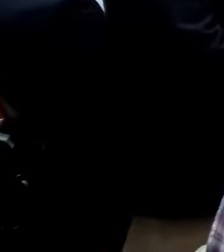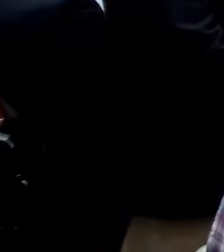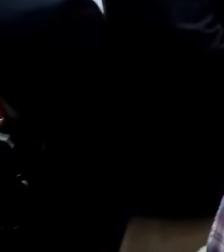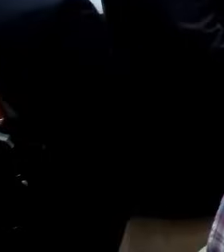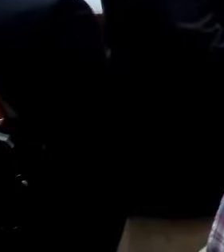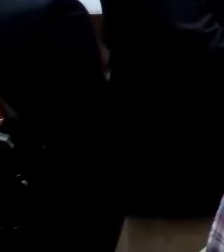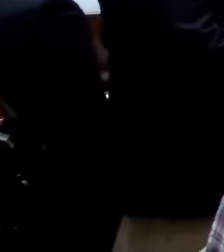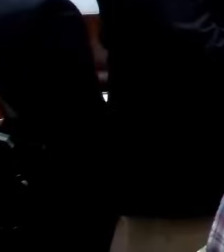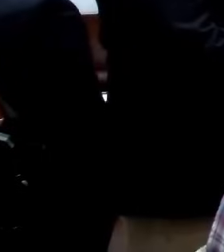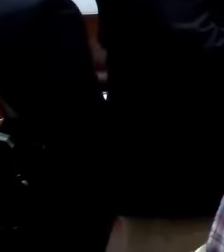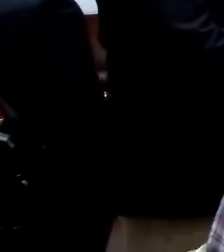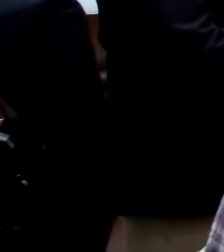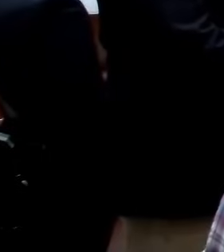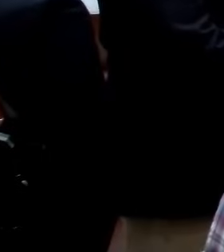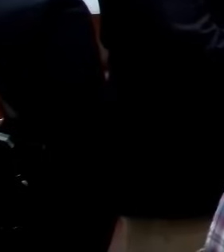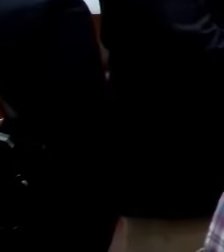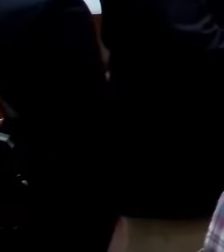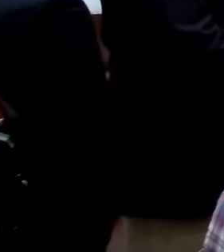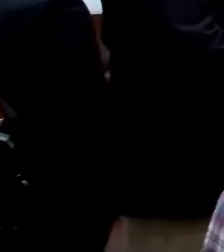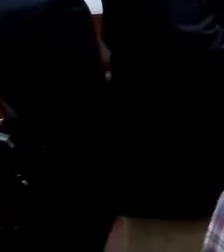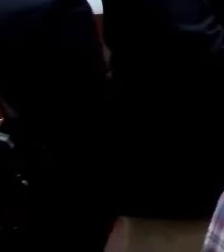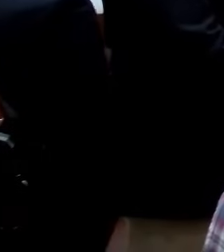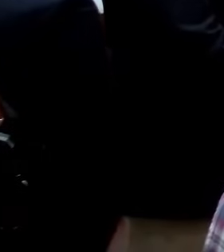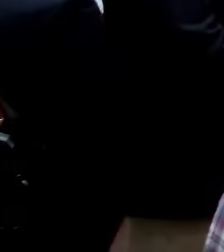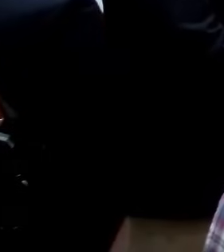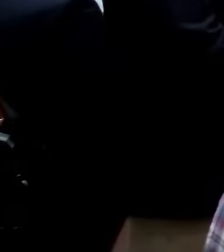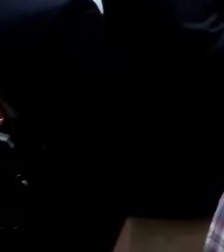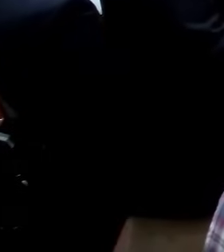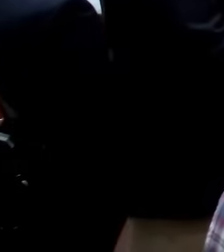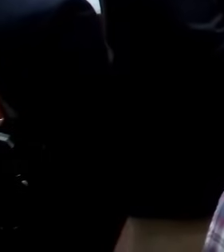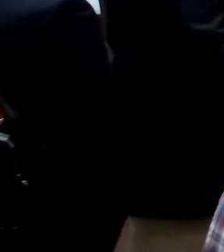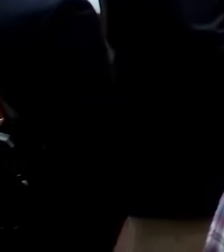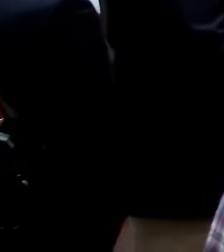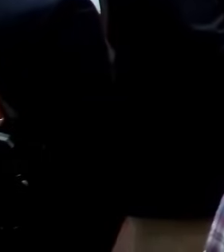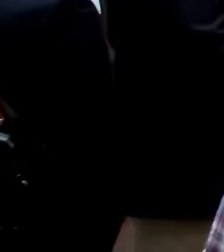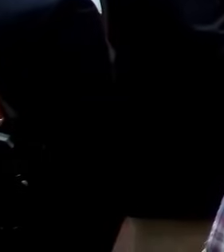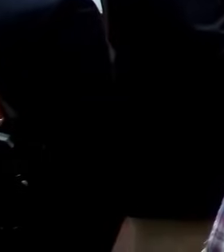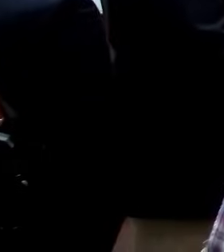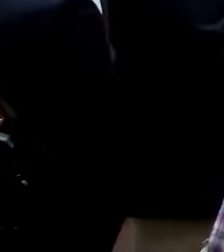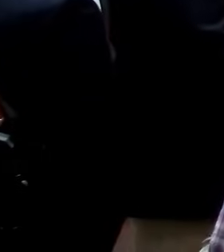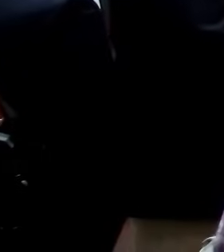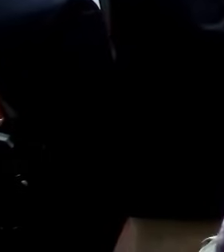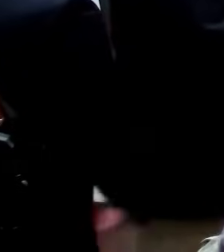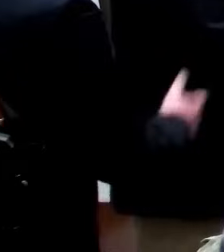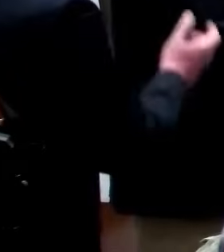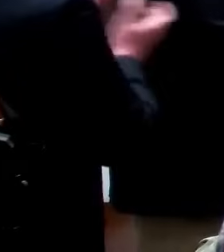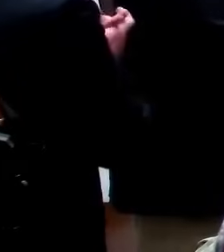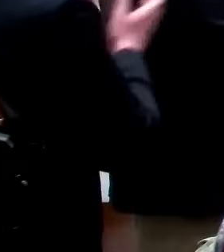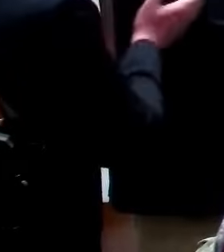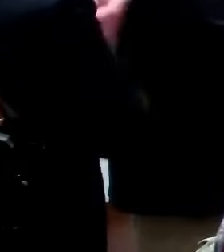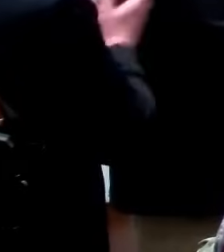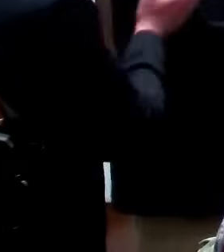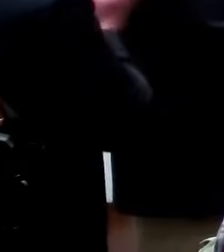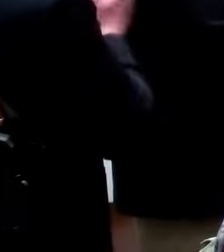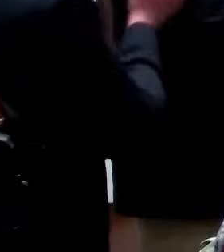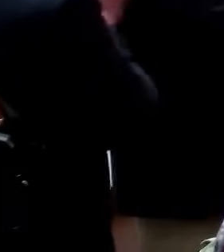session. Please bring them in, our cabinet members. Sir, let's all give them a warm round of appreciation and